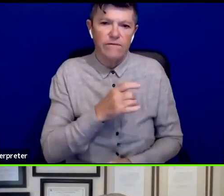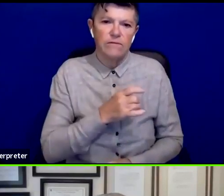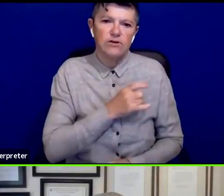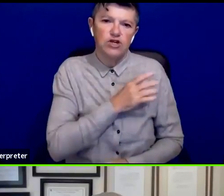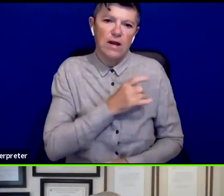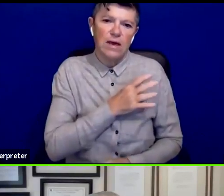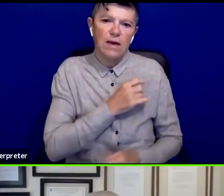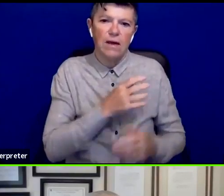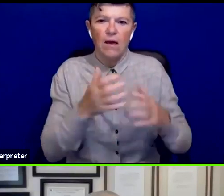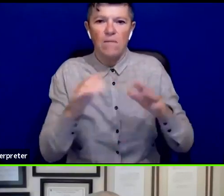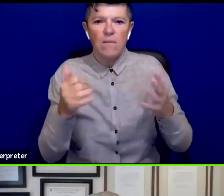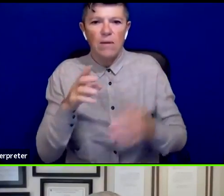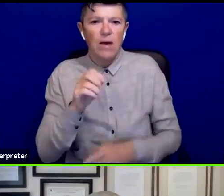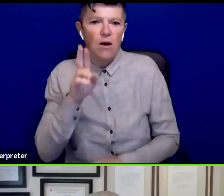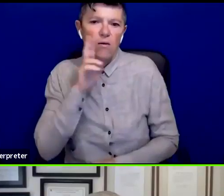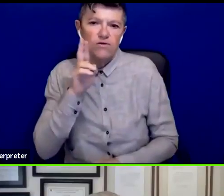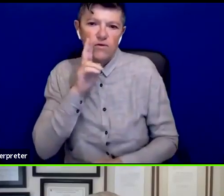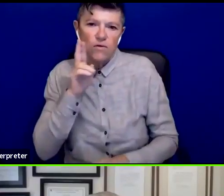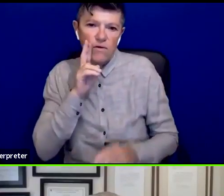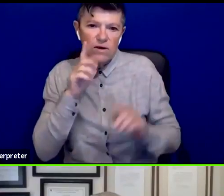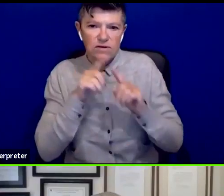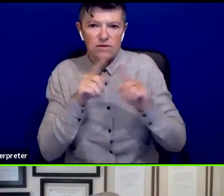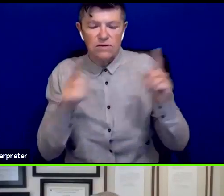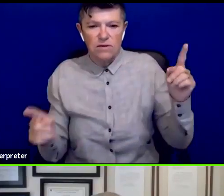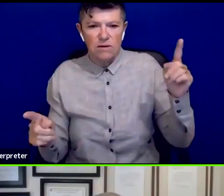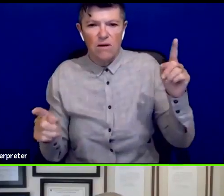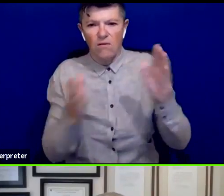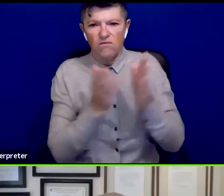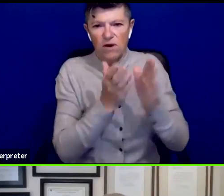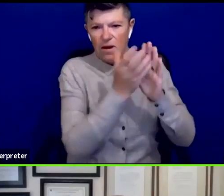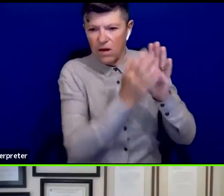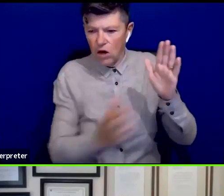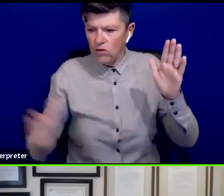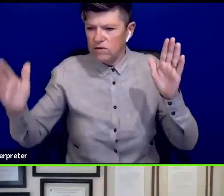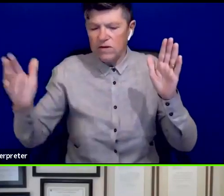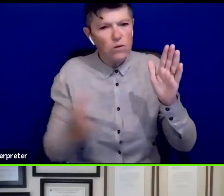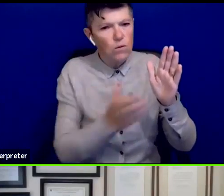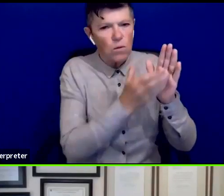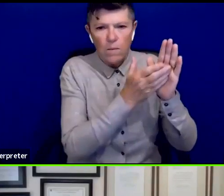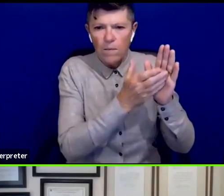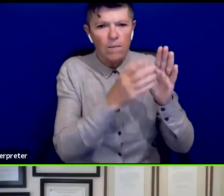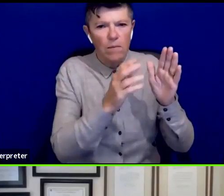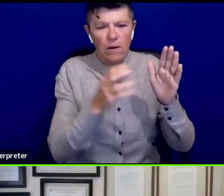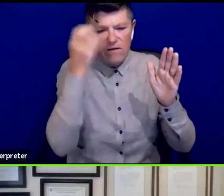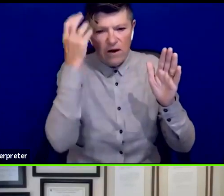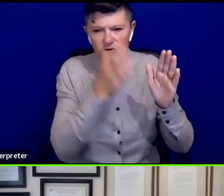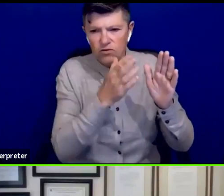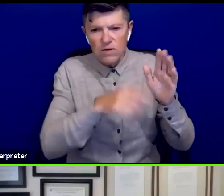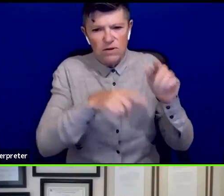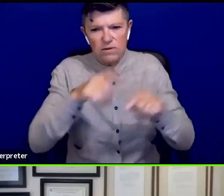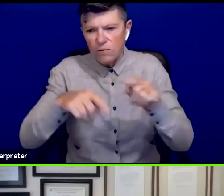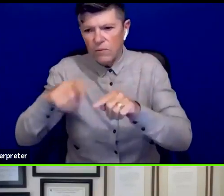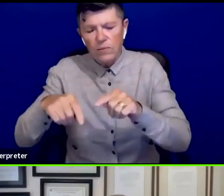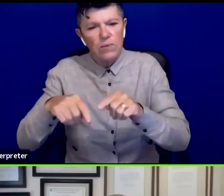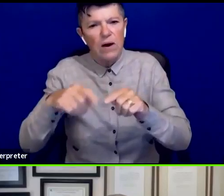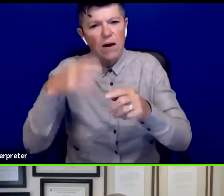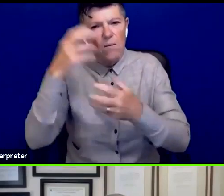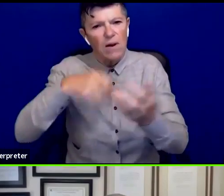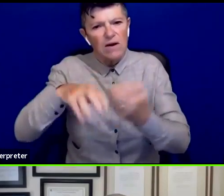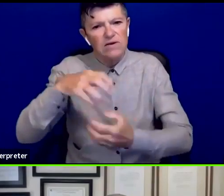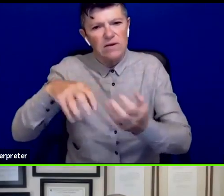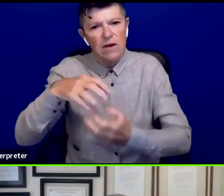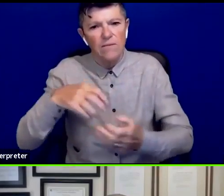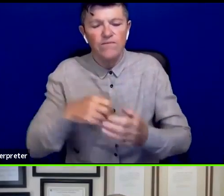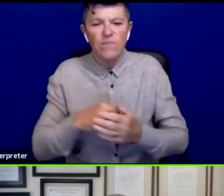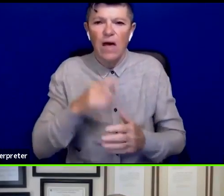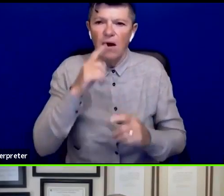end, there's a big continuum of countries with different levels of complexity. So I could not think of a